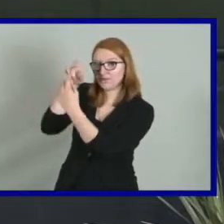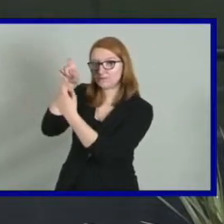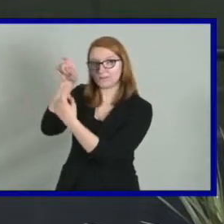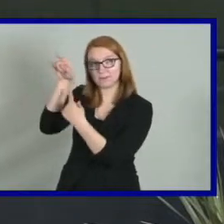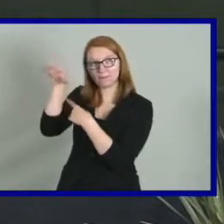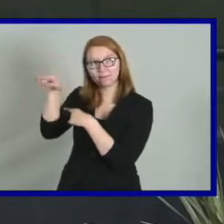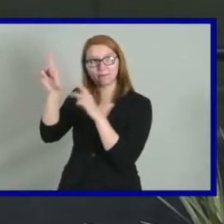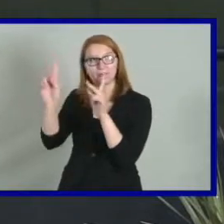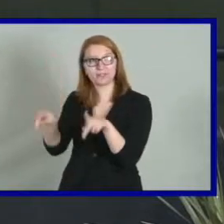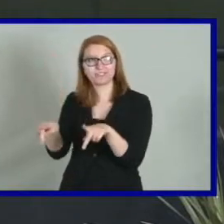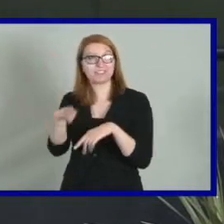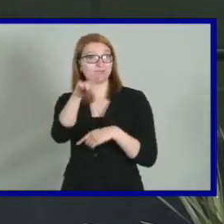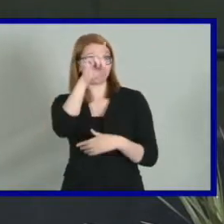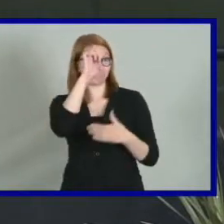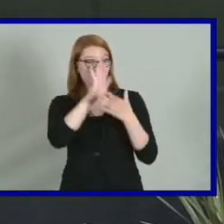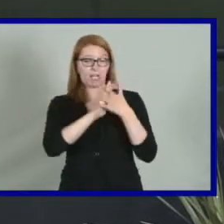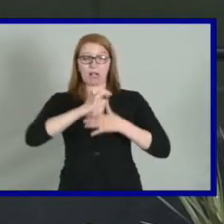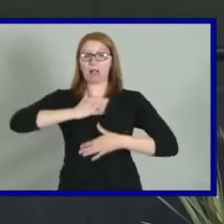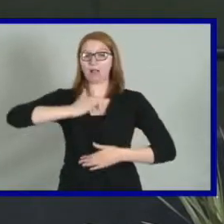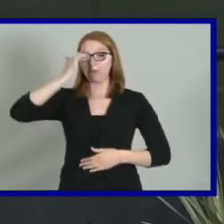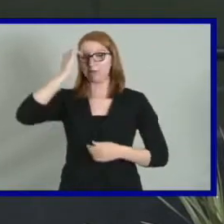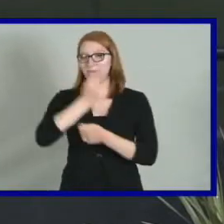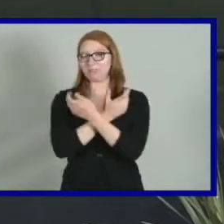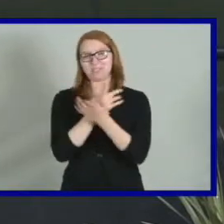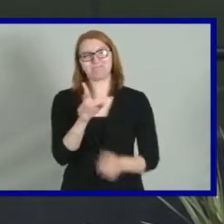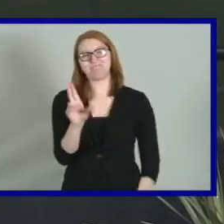know everything, surely you do not.